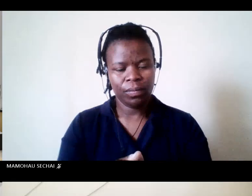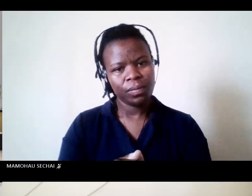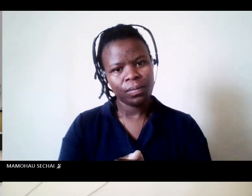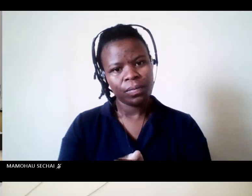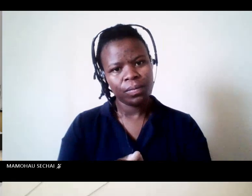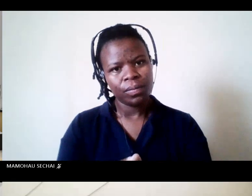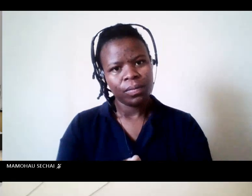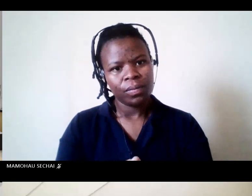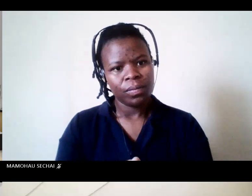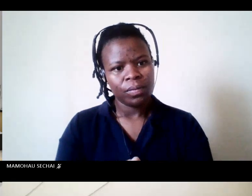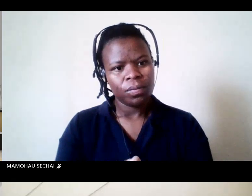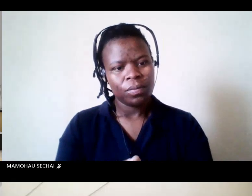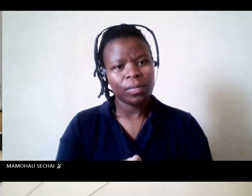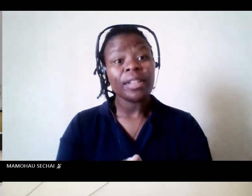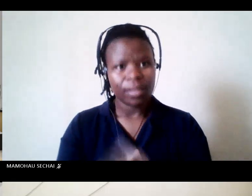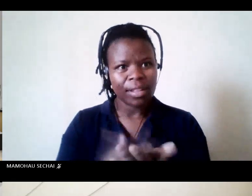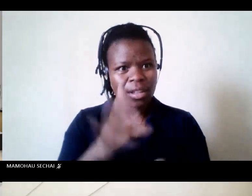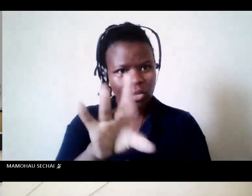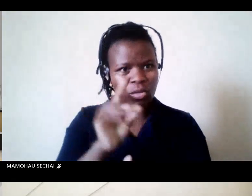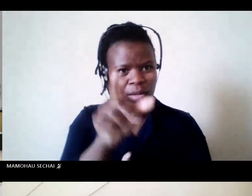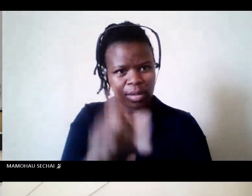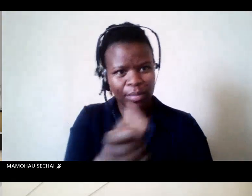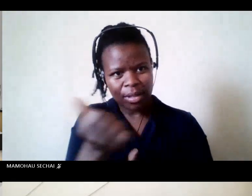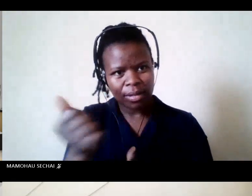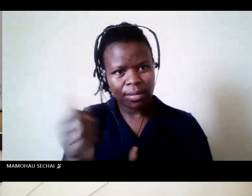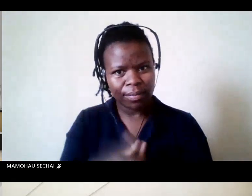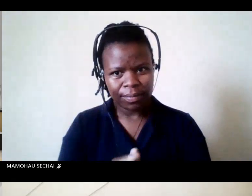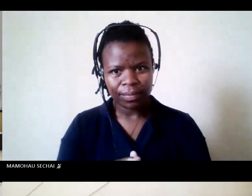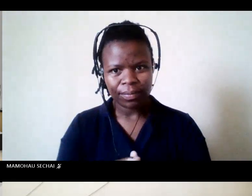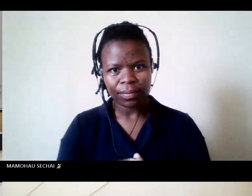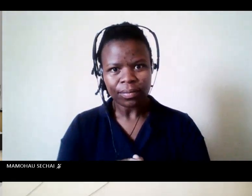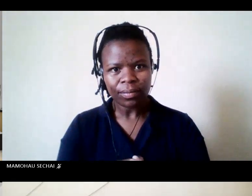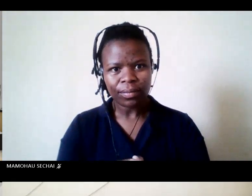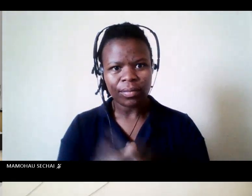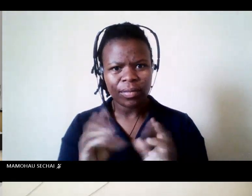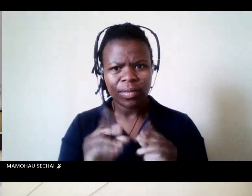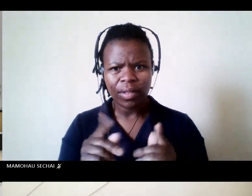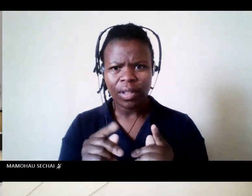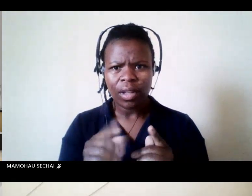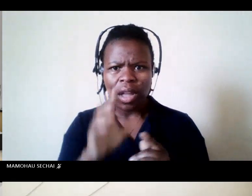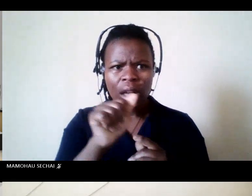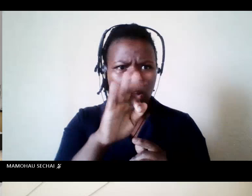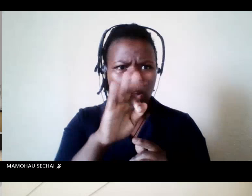You remember choose the next person? Next, Afikide is in.